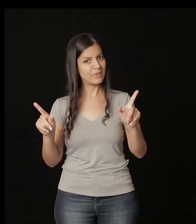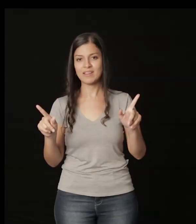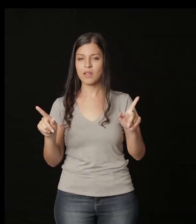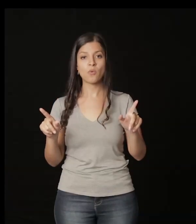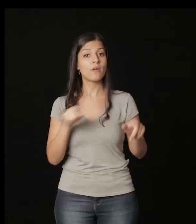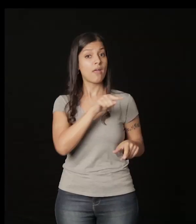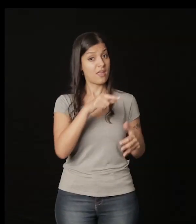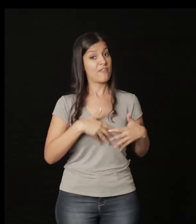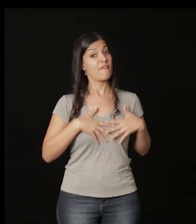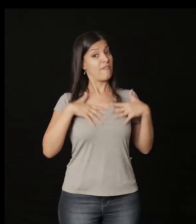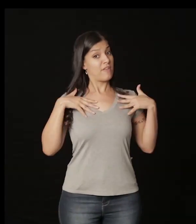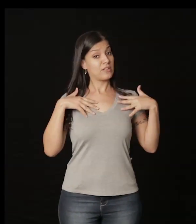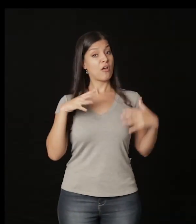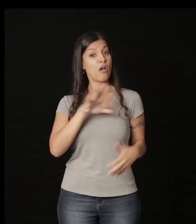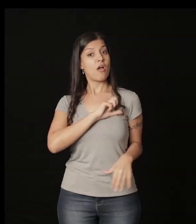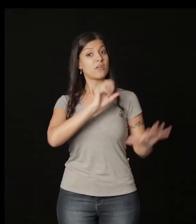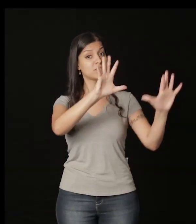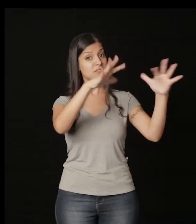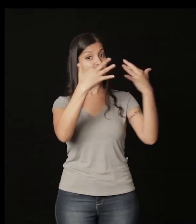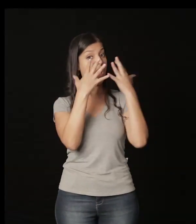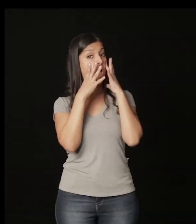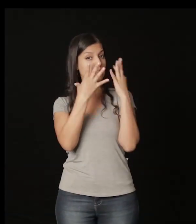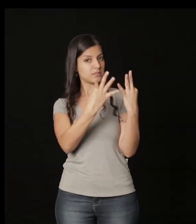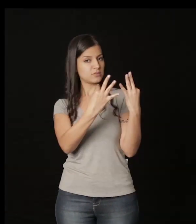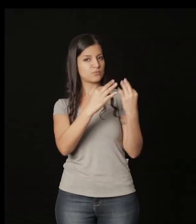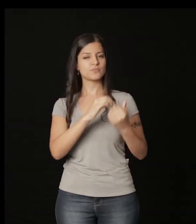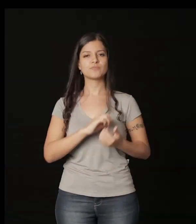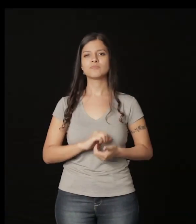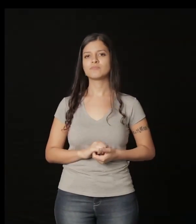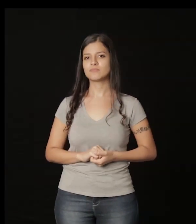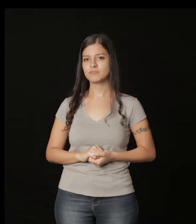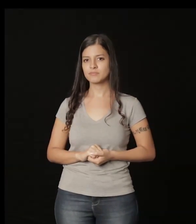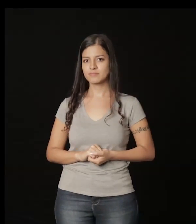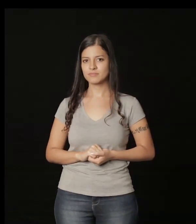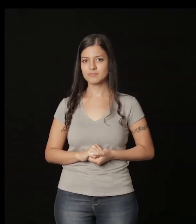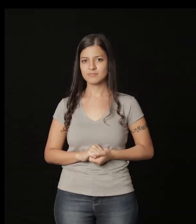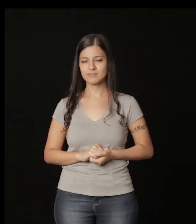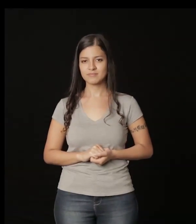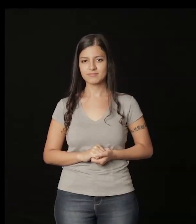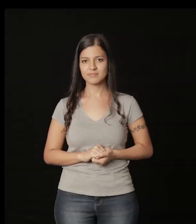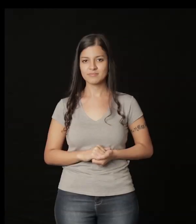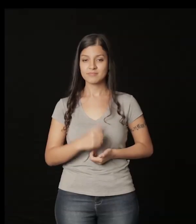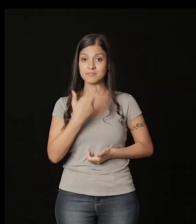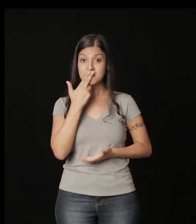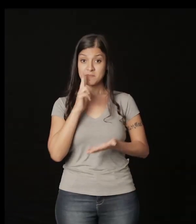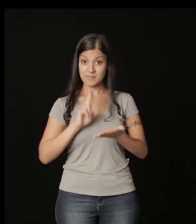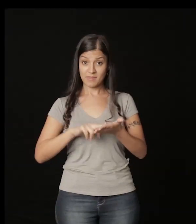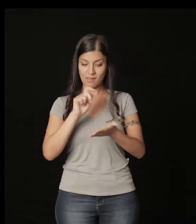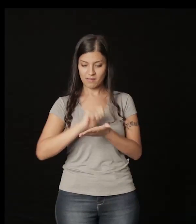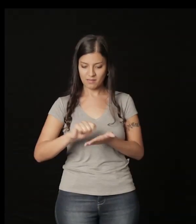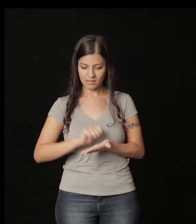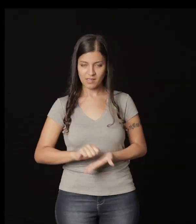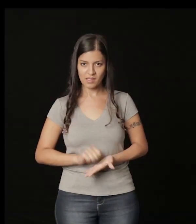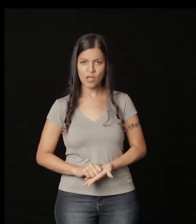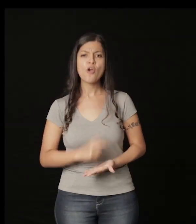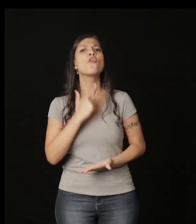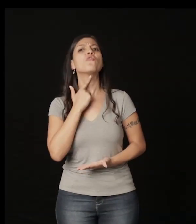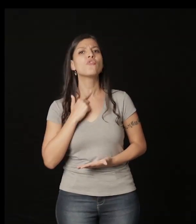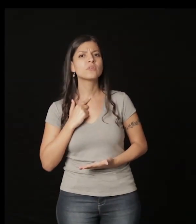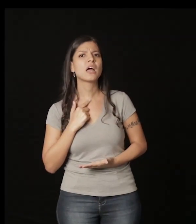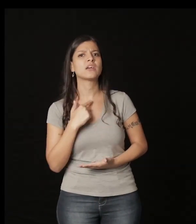quite vain and they like attention. And when you send them a letter and you say, I'd like to come